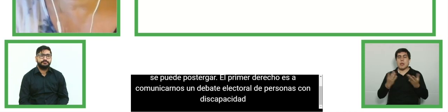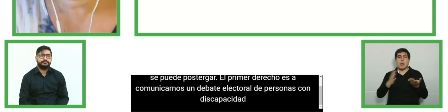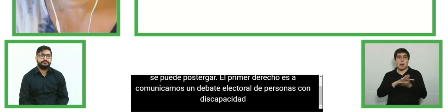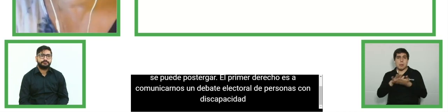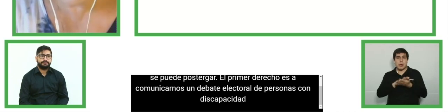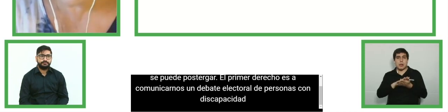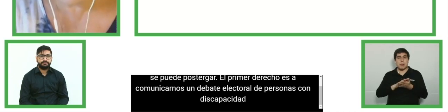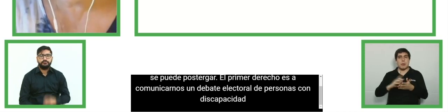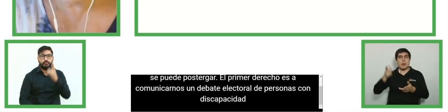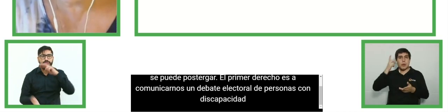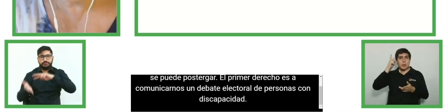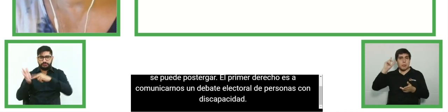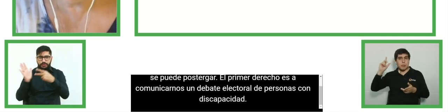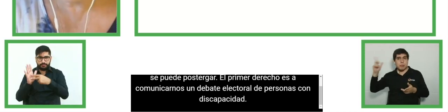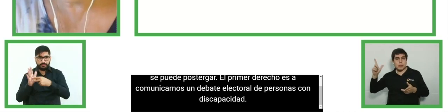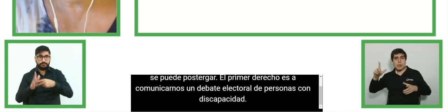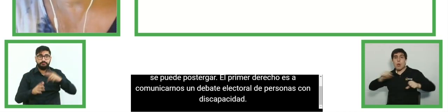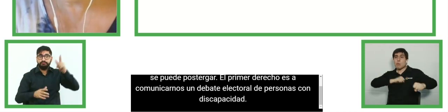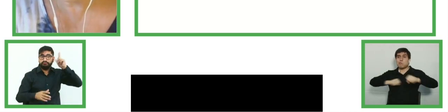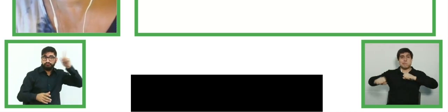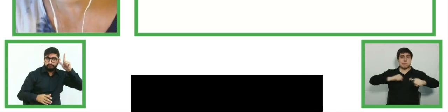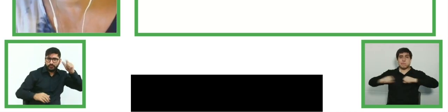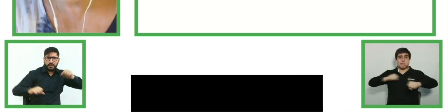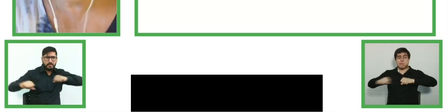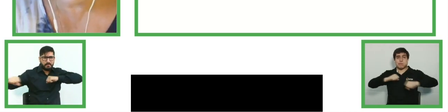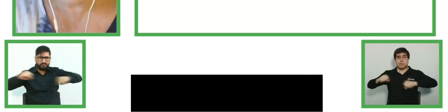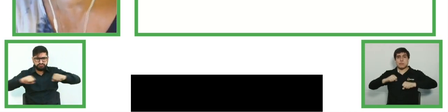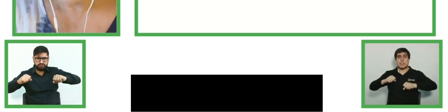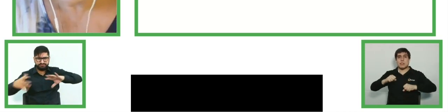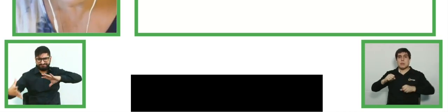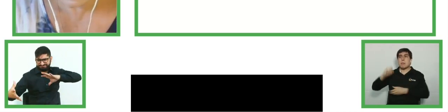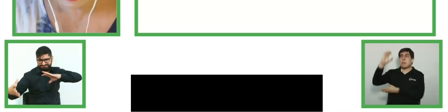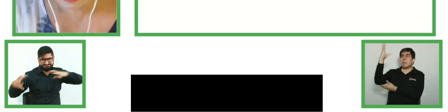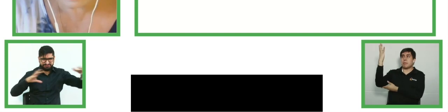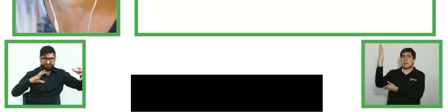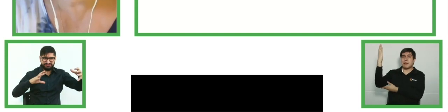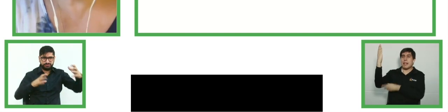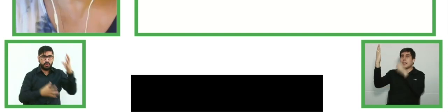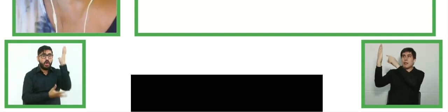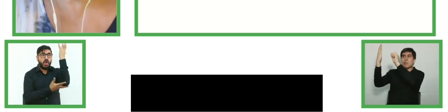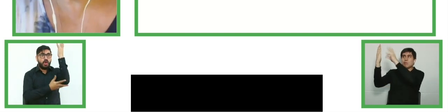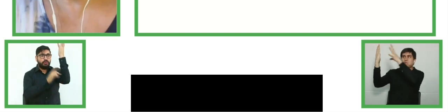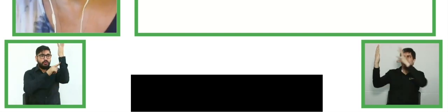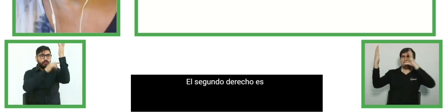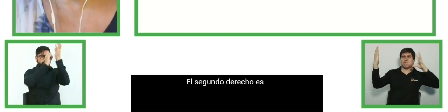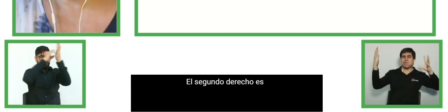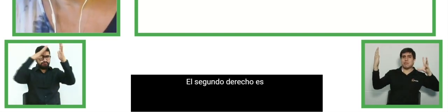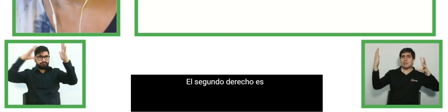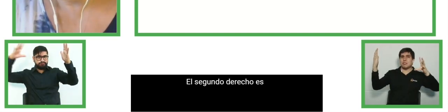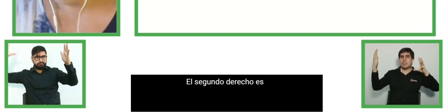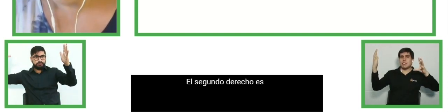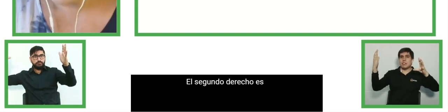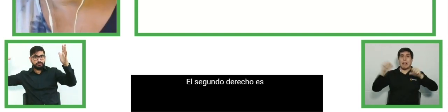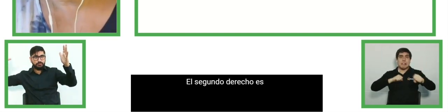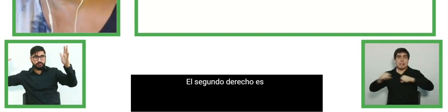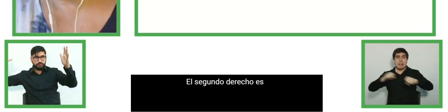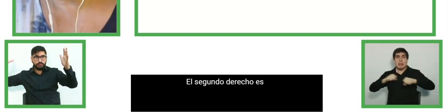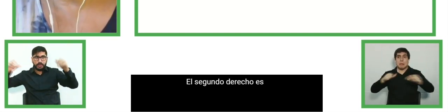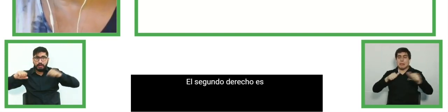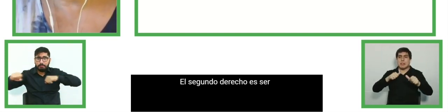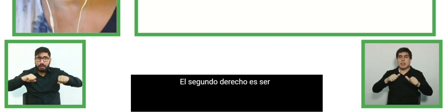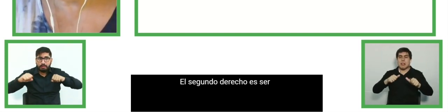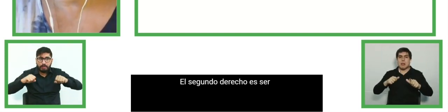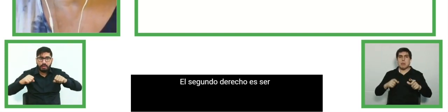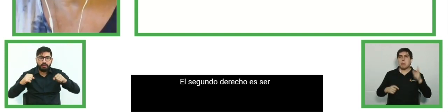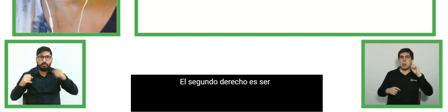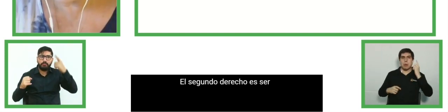warn earthquakes are not useful for deaf people. Accessible communication must guarantee